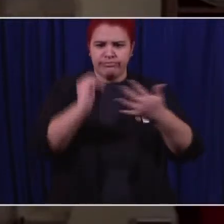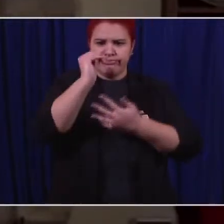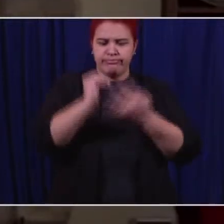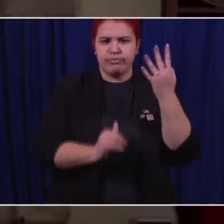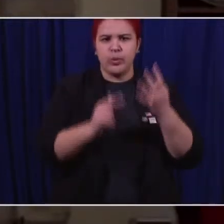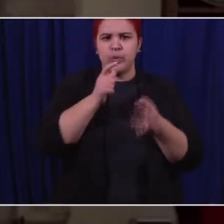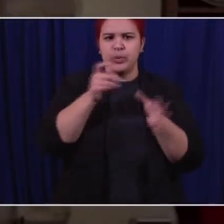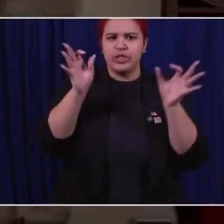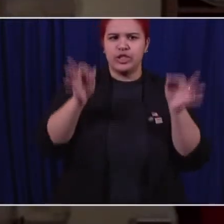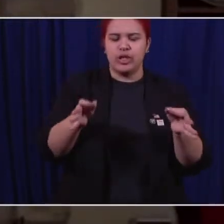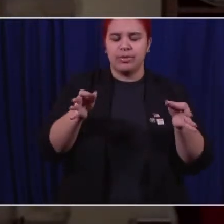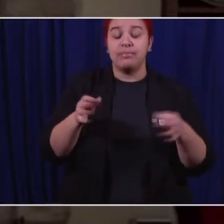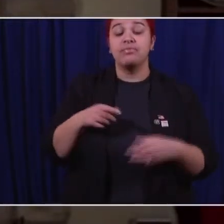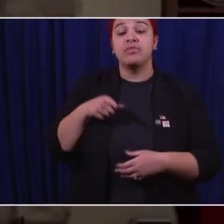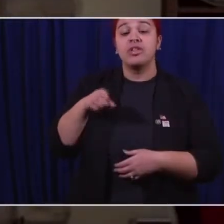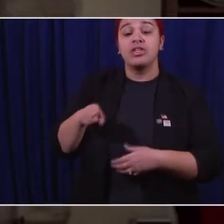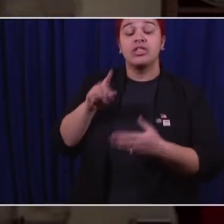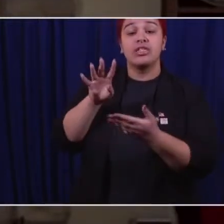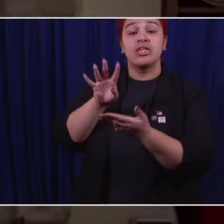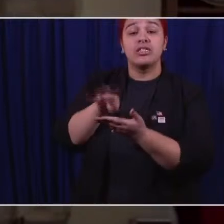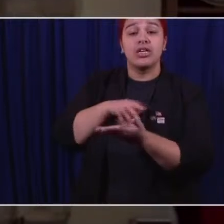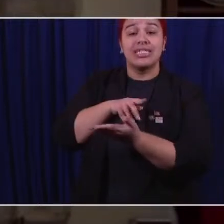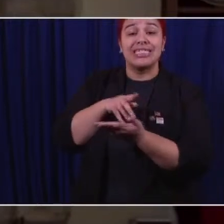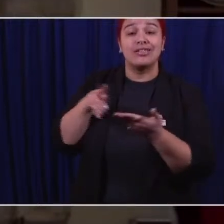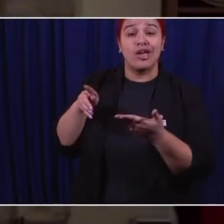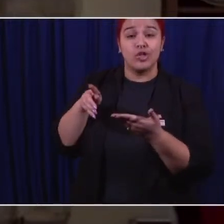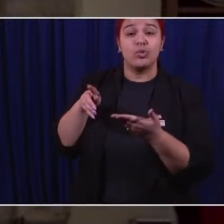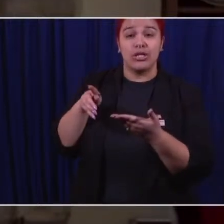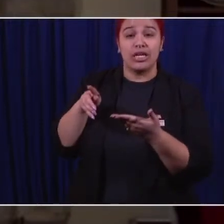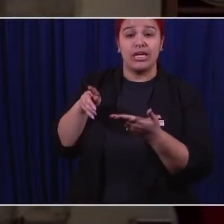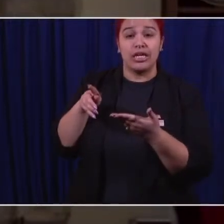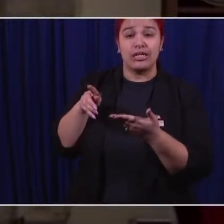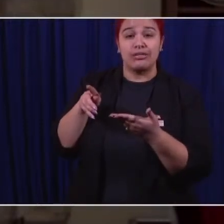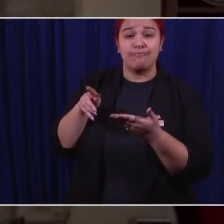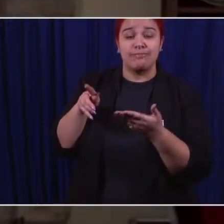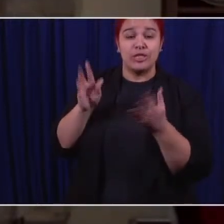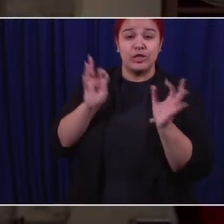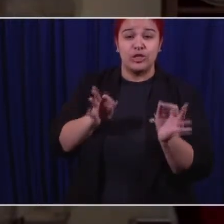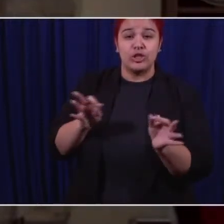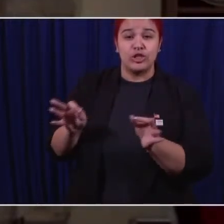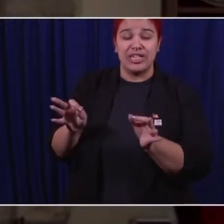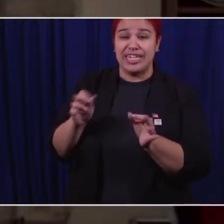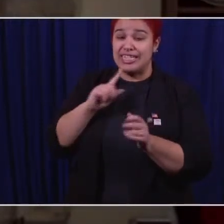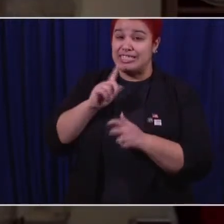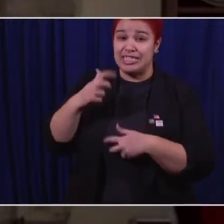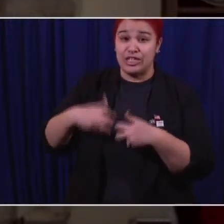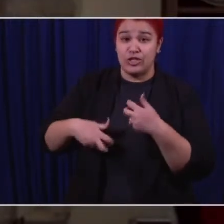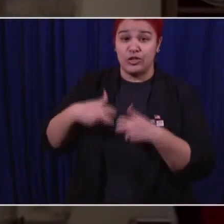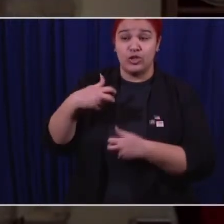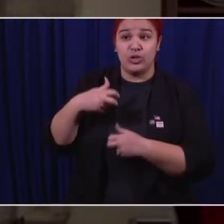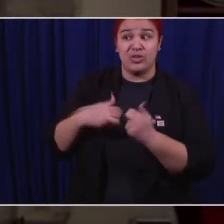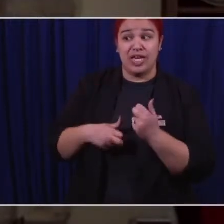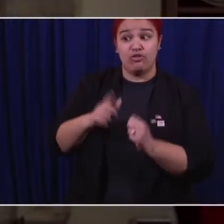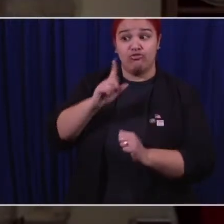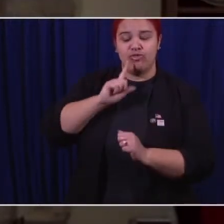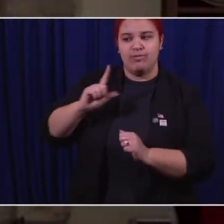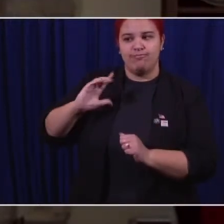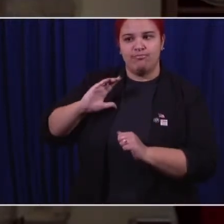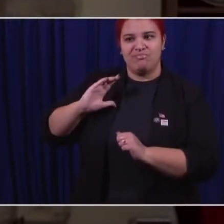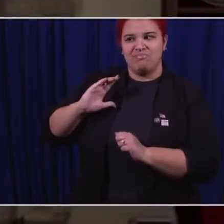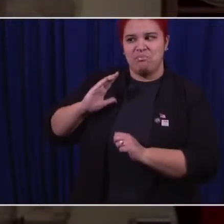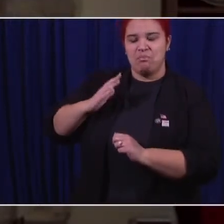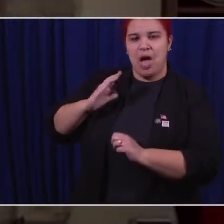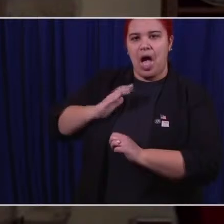a scheduling, by and large, a scheduling issue that I've left up to our team to